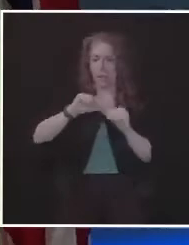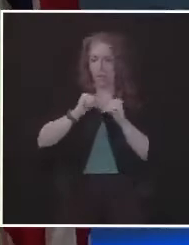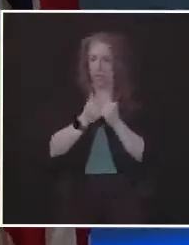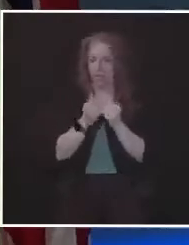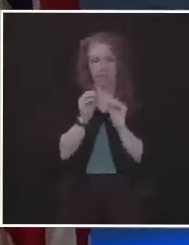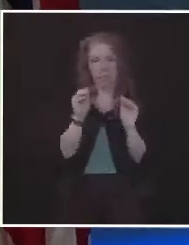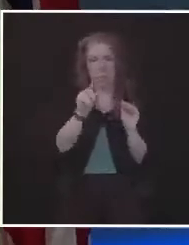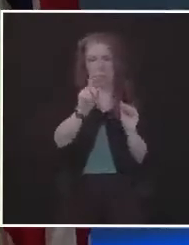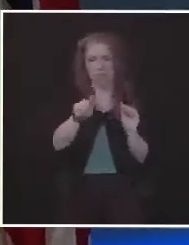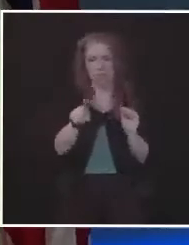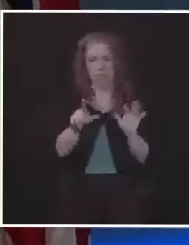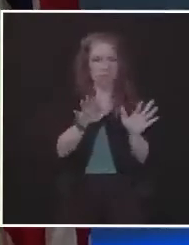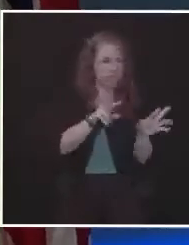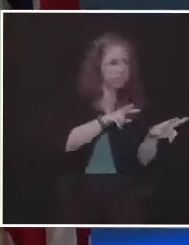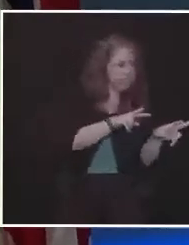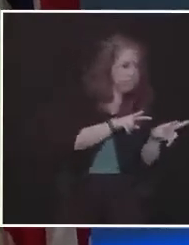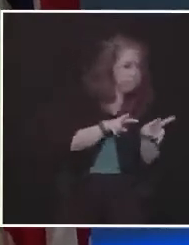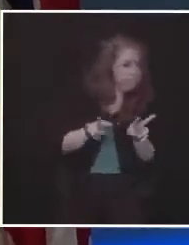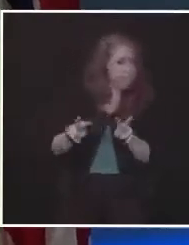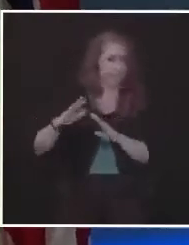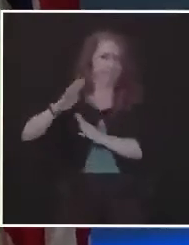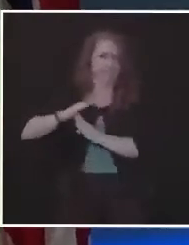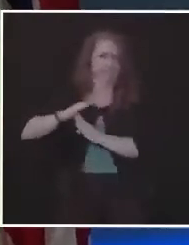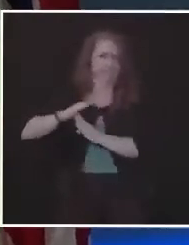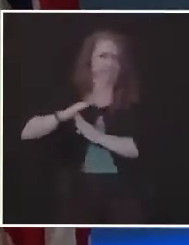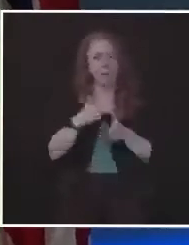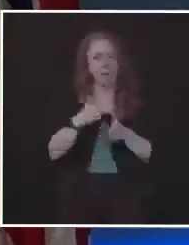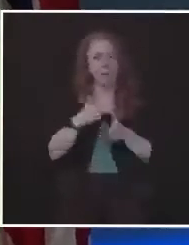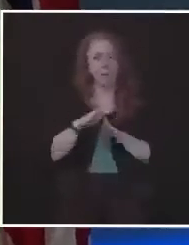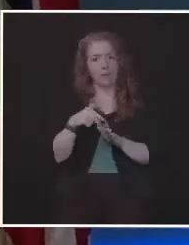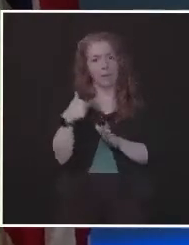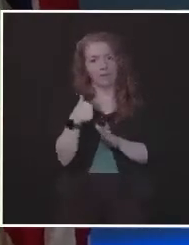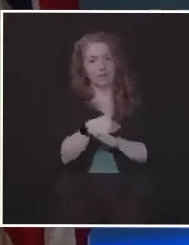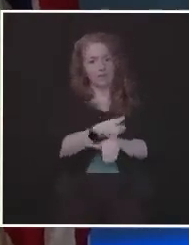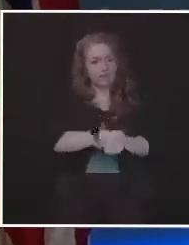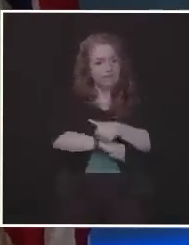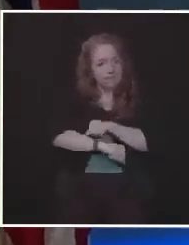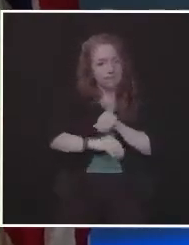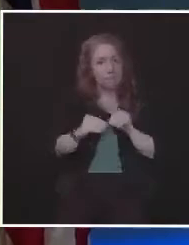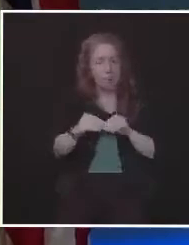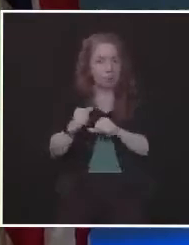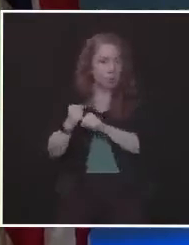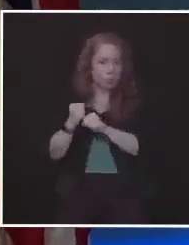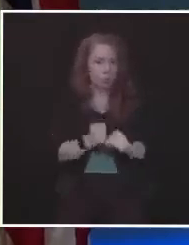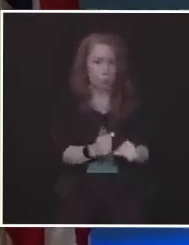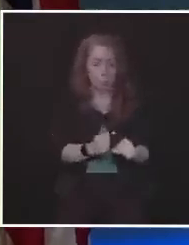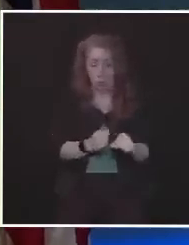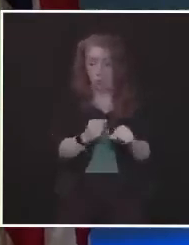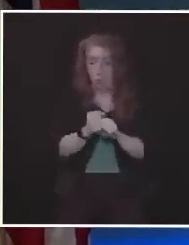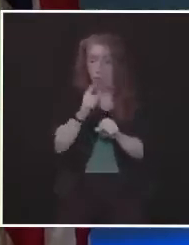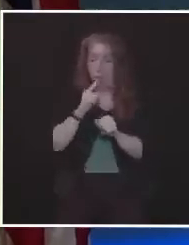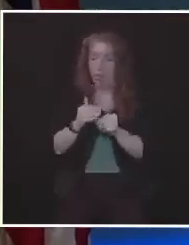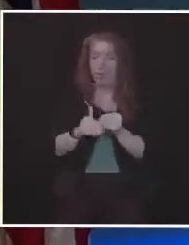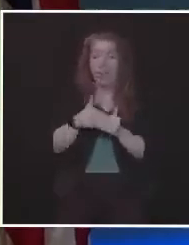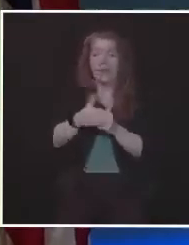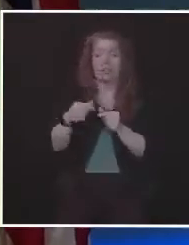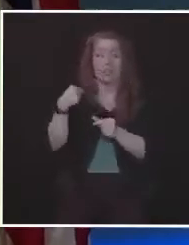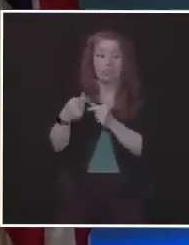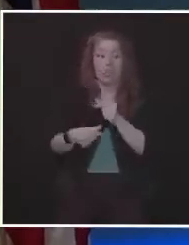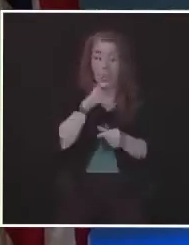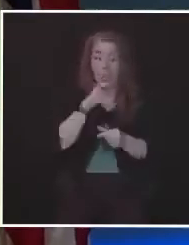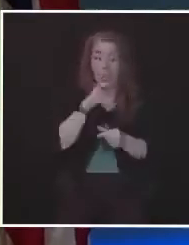it. Let us ensure the next generation of trailblazers and pioneers